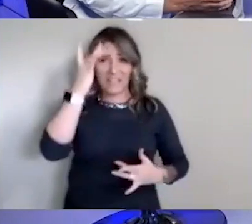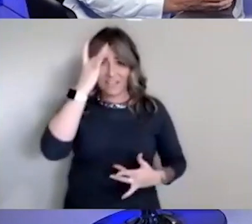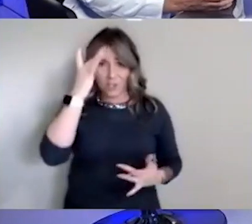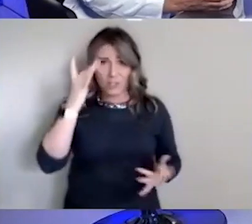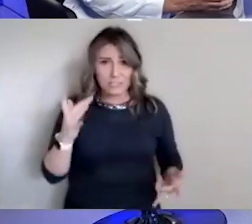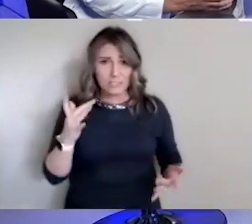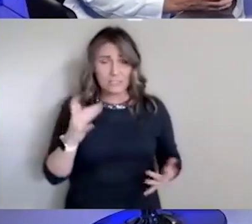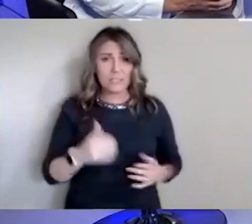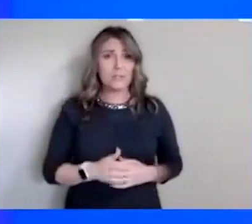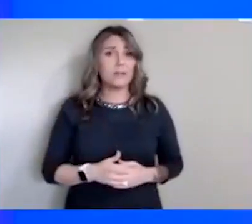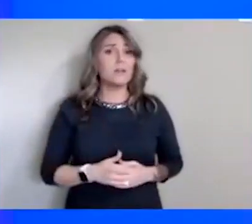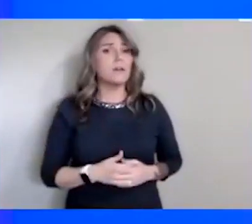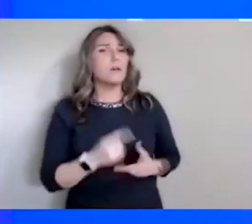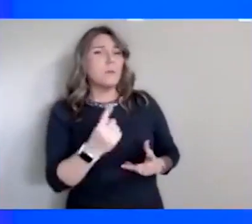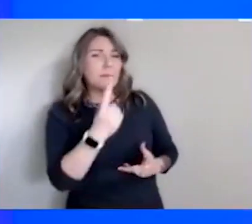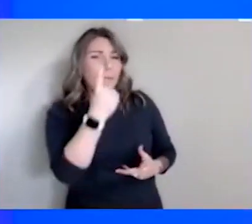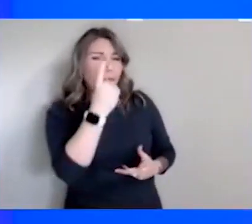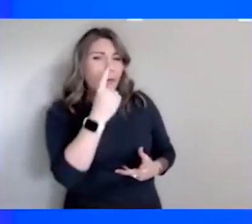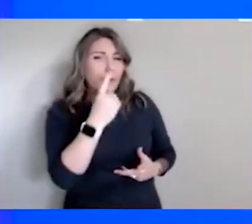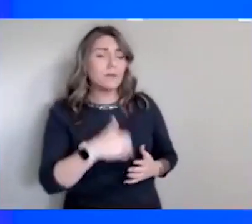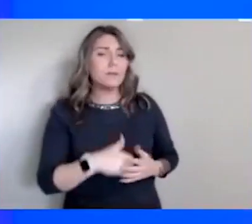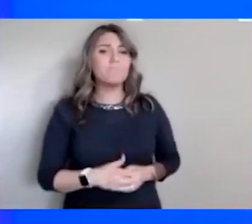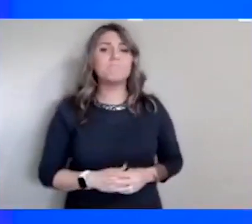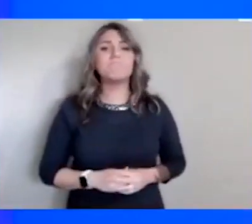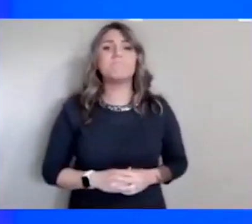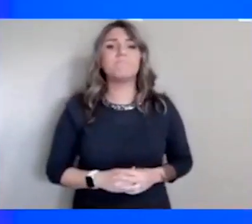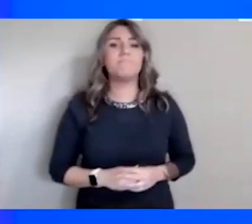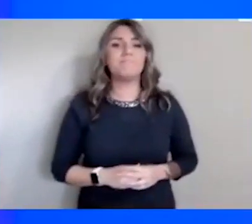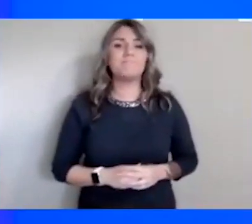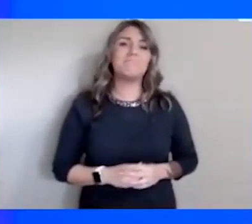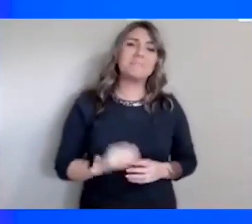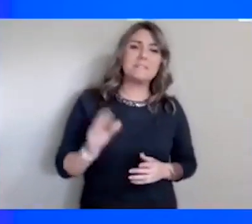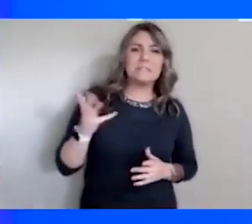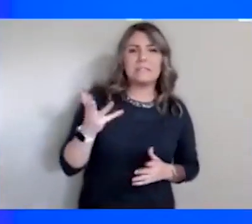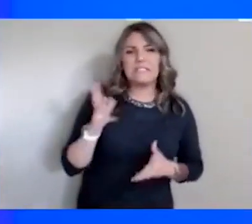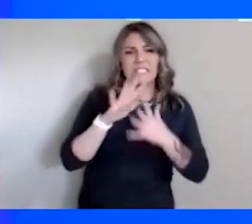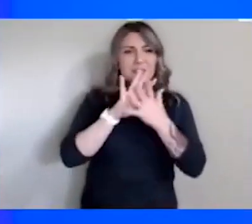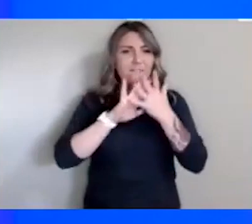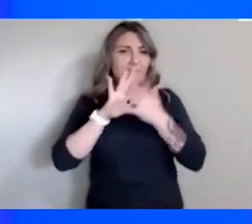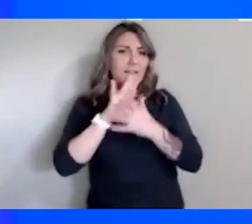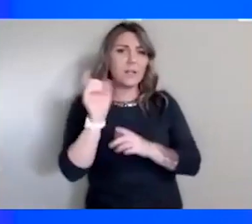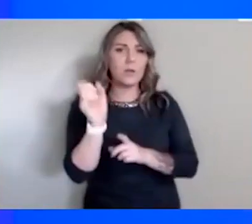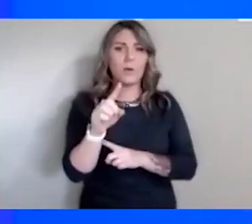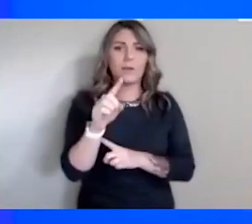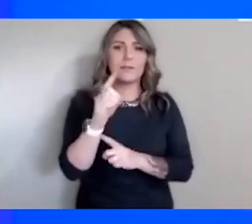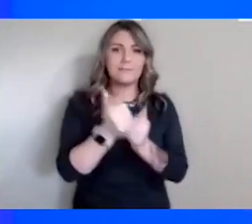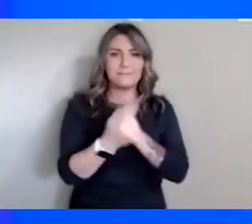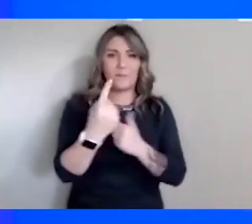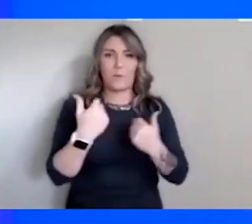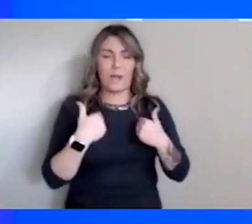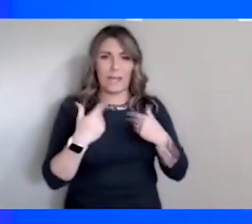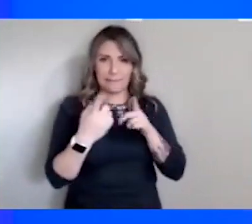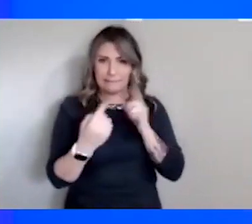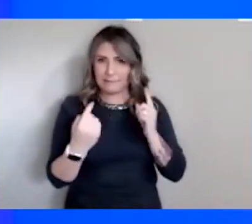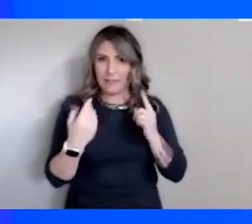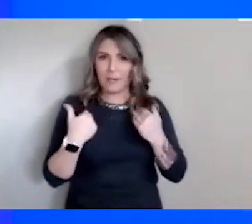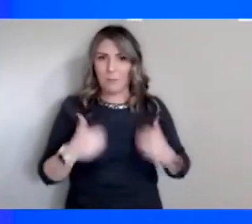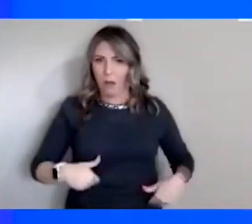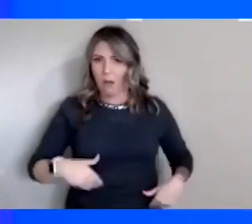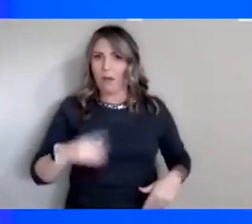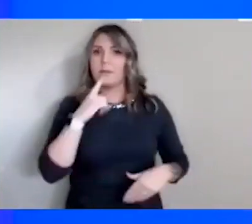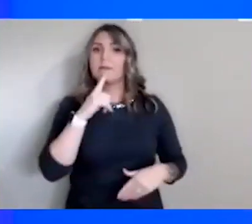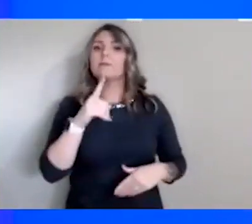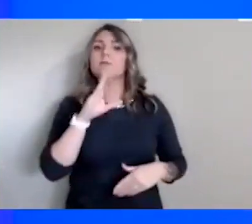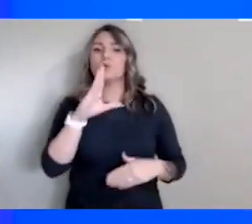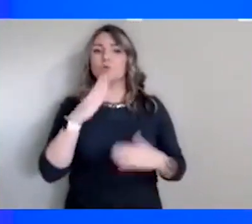What do you think, Hawk? Yeah, so kind of a vague question as well. Everybody has antibodies. Your immune system produces antibodies against infection.